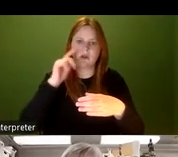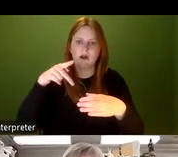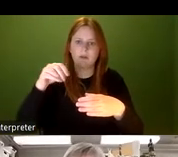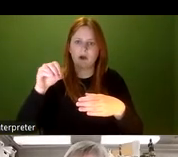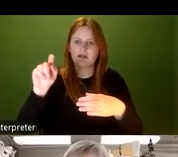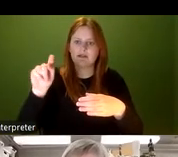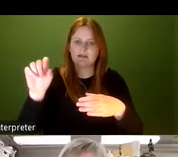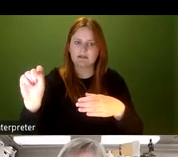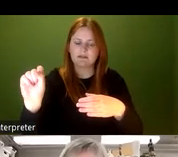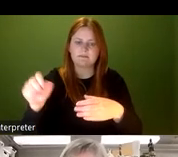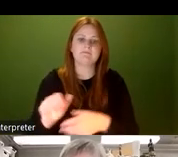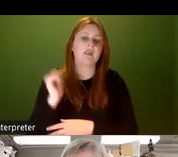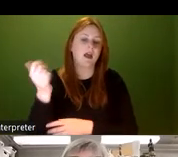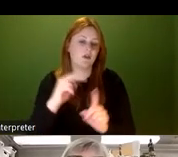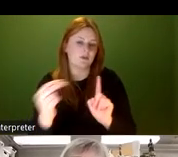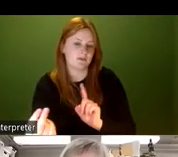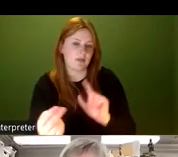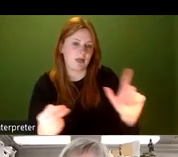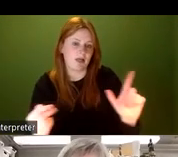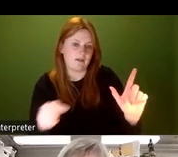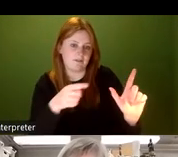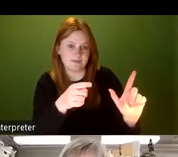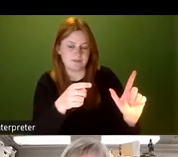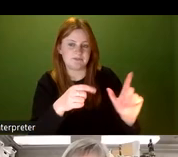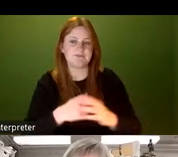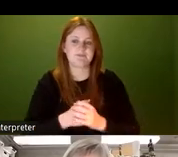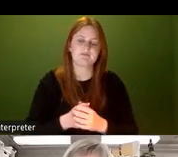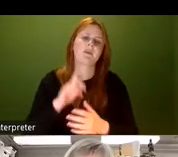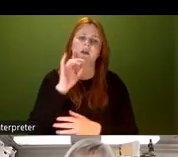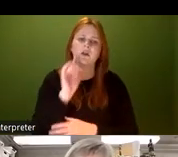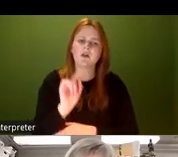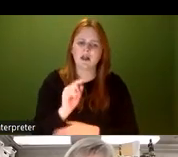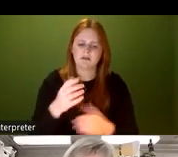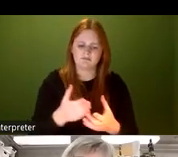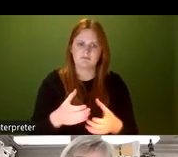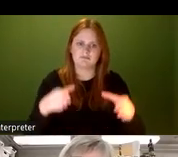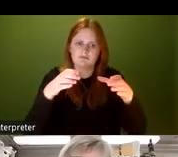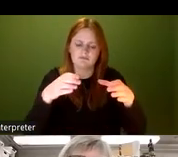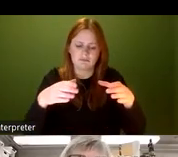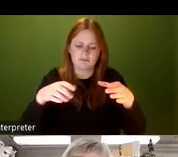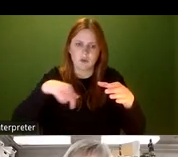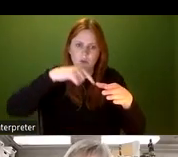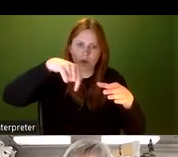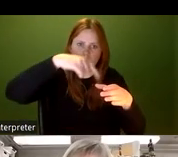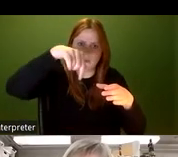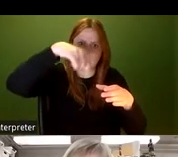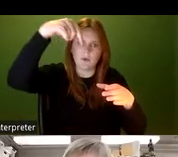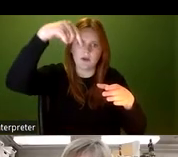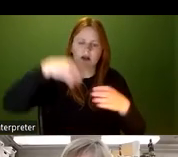view on the left. They are of vessels. And I started calling